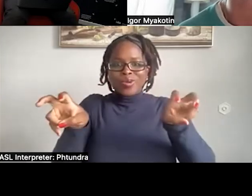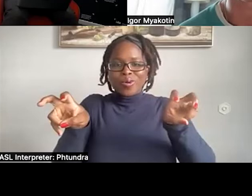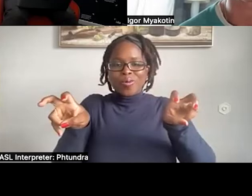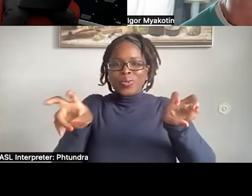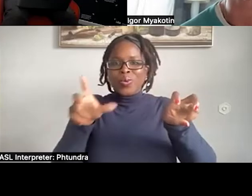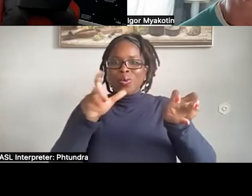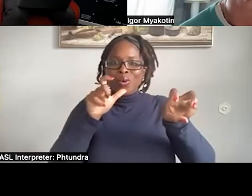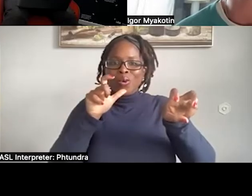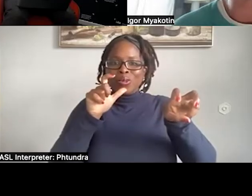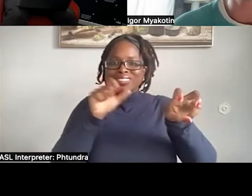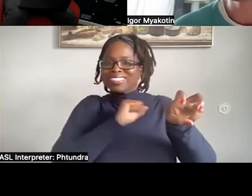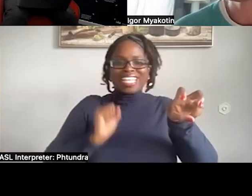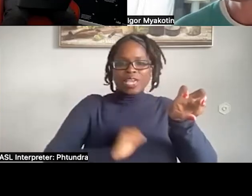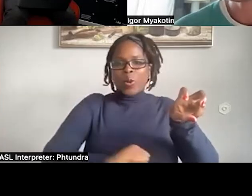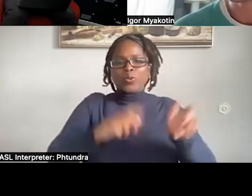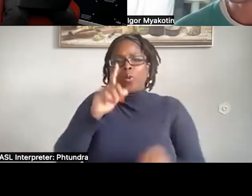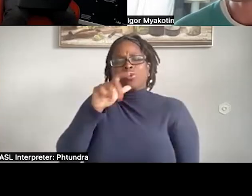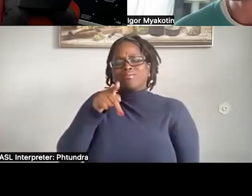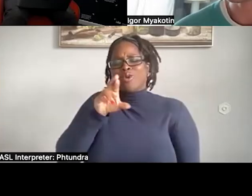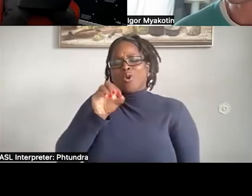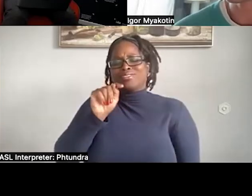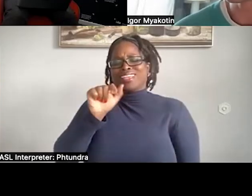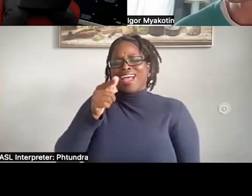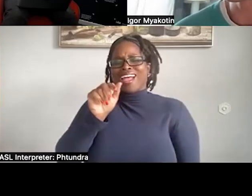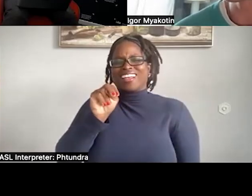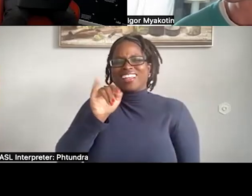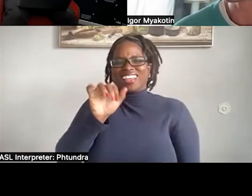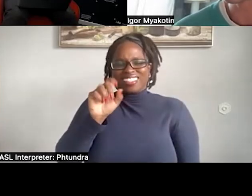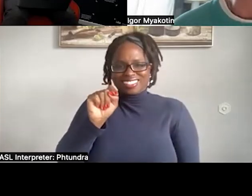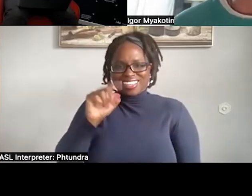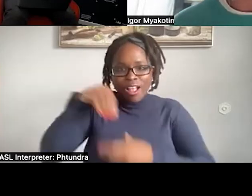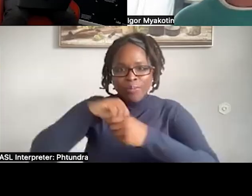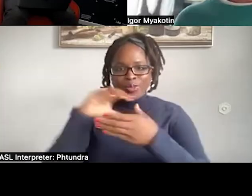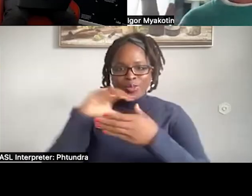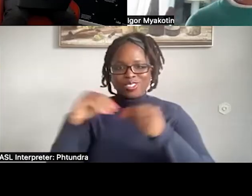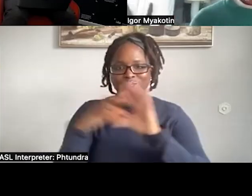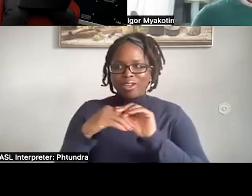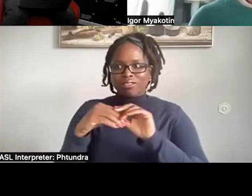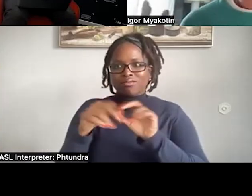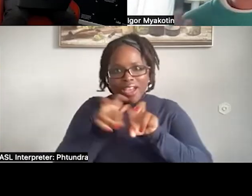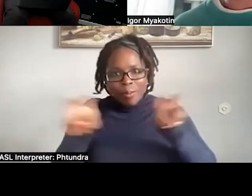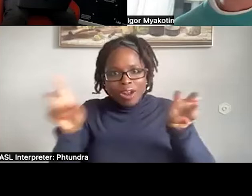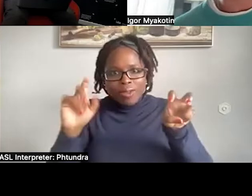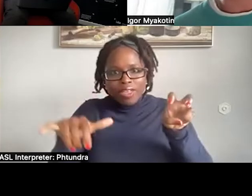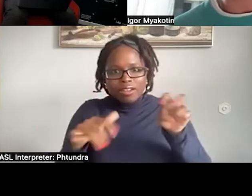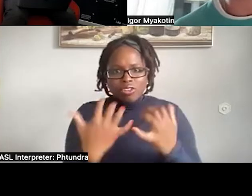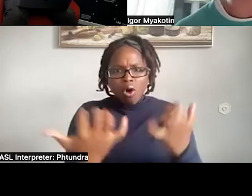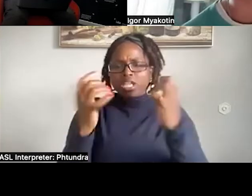not to hide them. So I think, you know, progressive things like that, it's something I'm aware